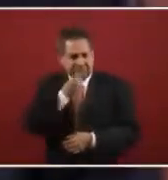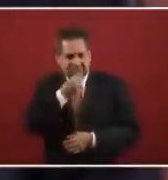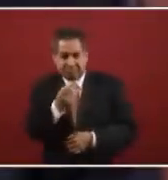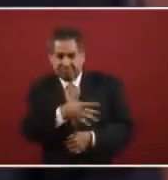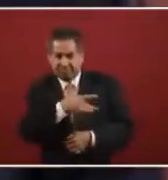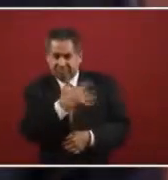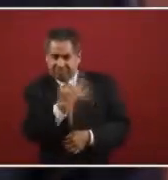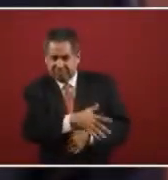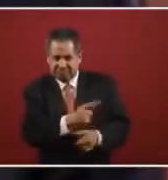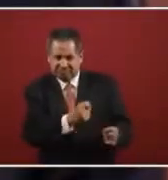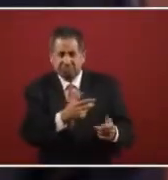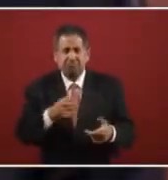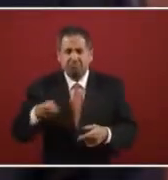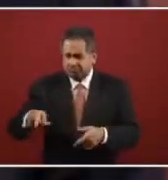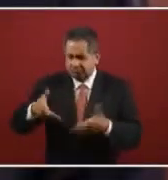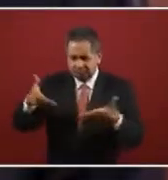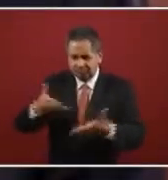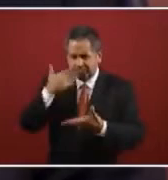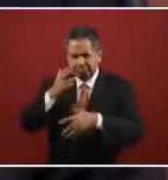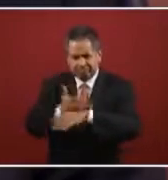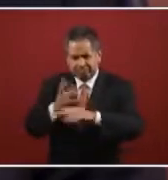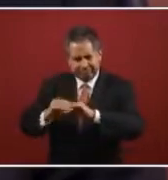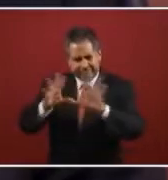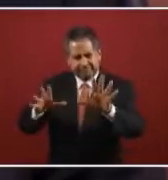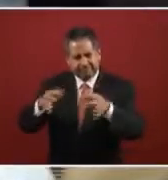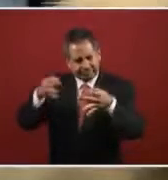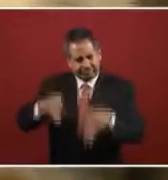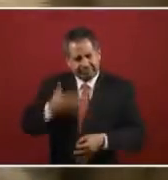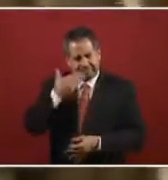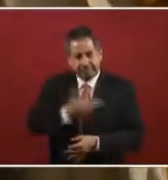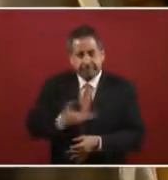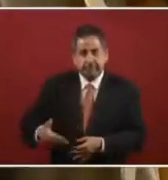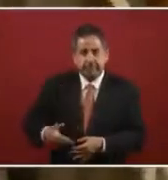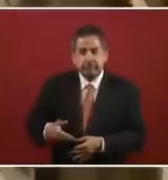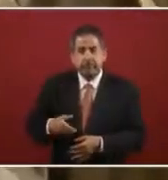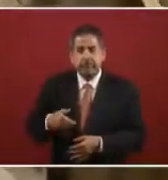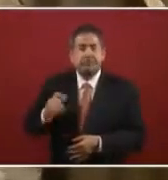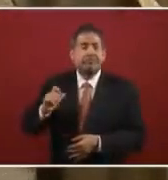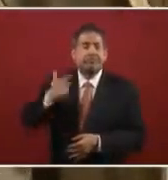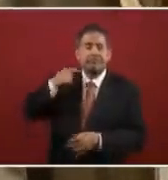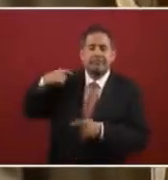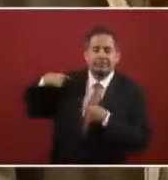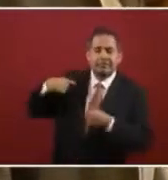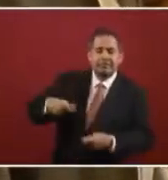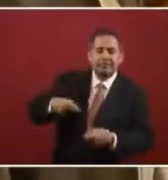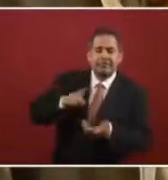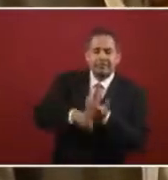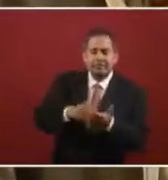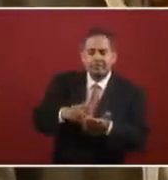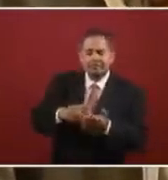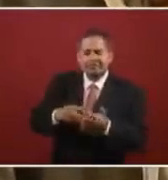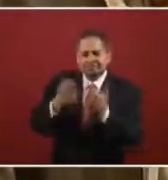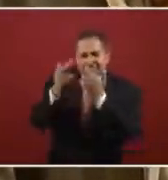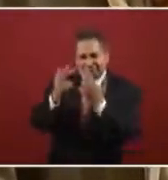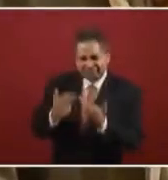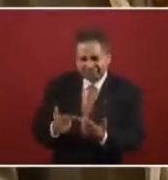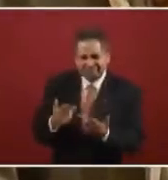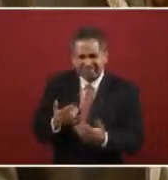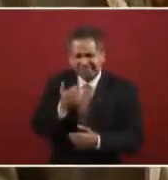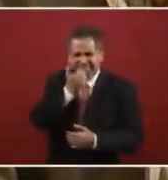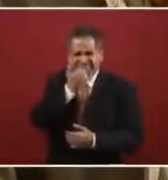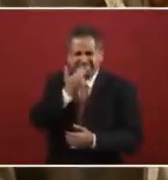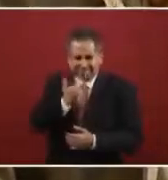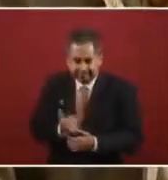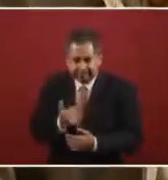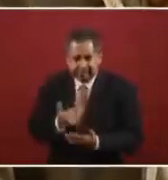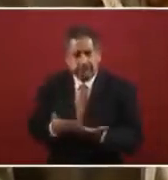porque aquí está la cosa Here que is the tiene que thing ser clara. that we have to say Lo clearly. que nos dejaron pura What they left for us was Así ruin. que, en